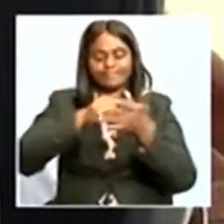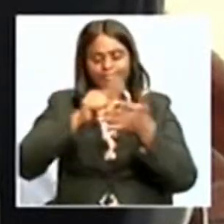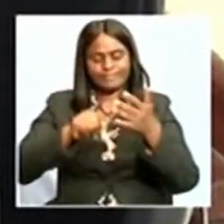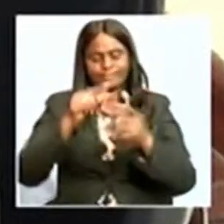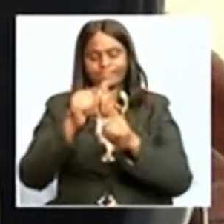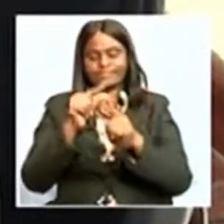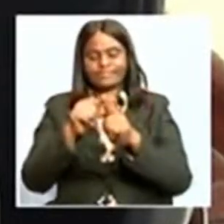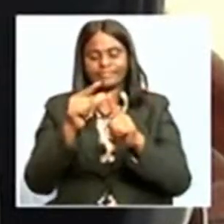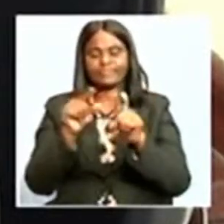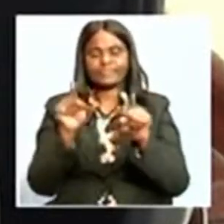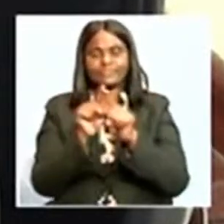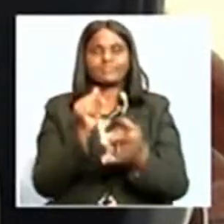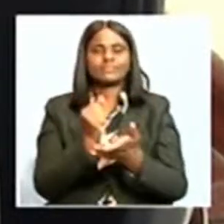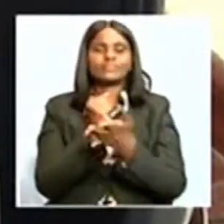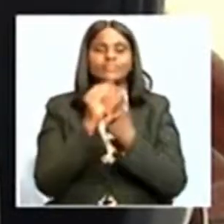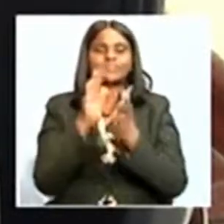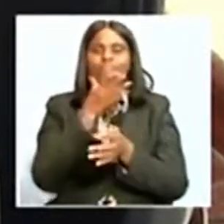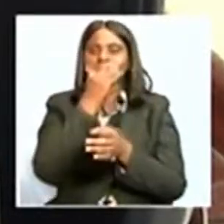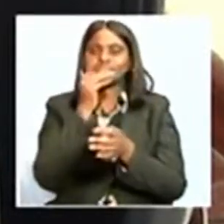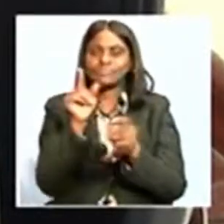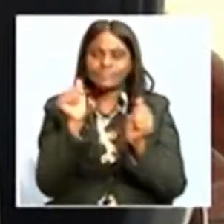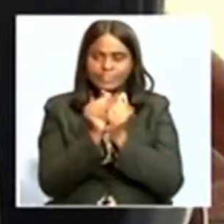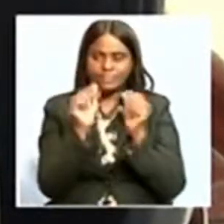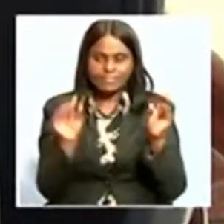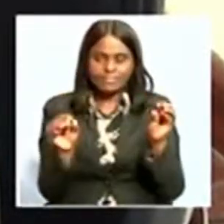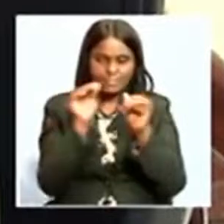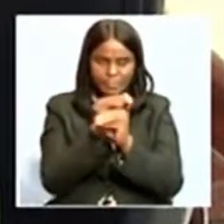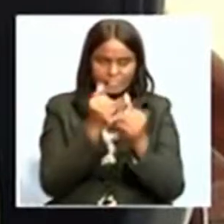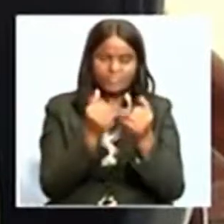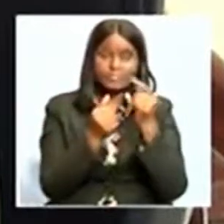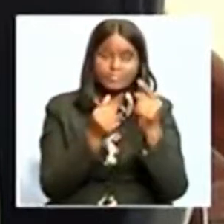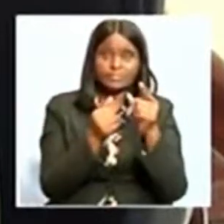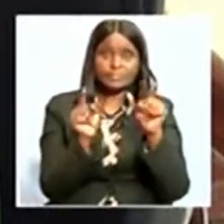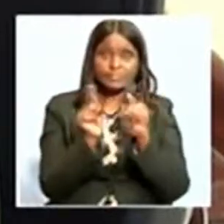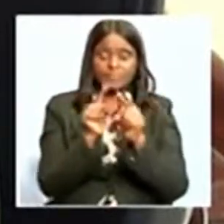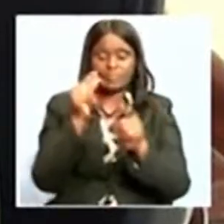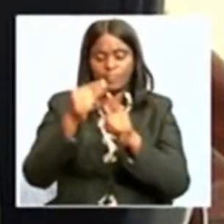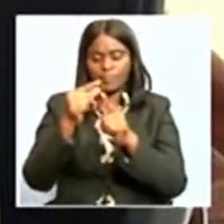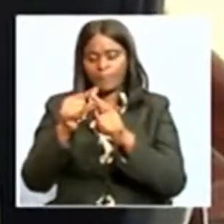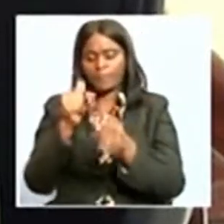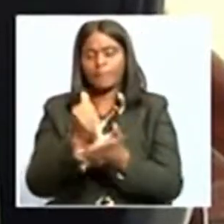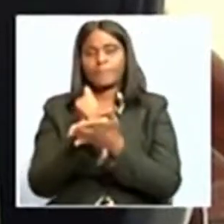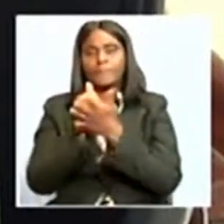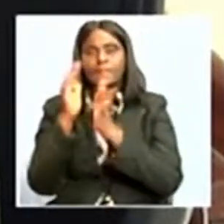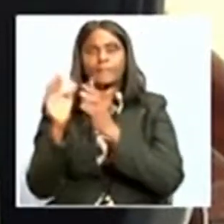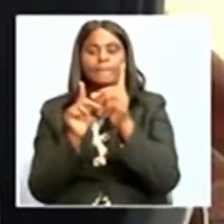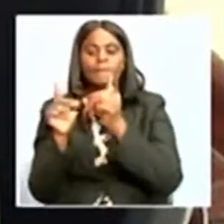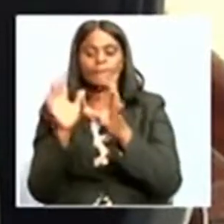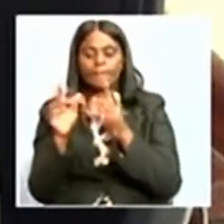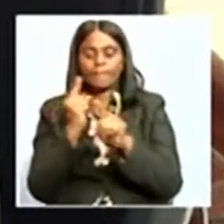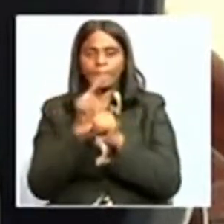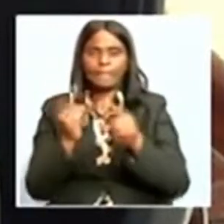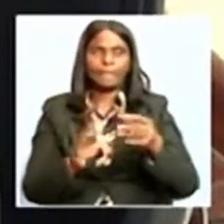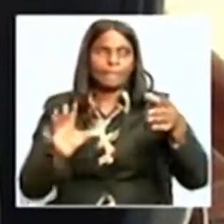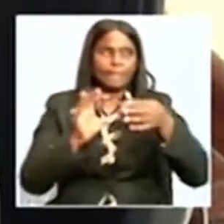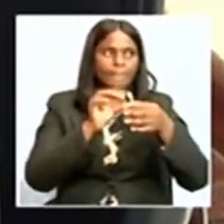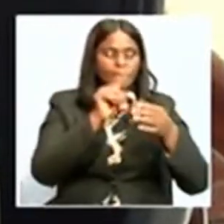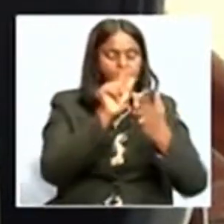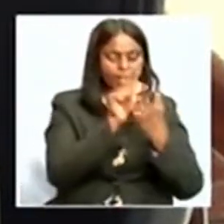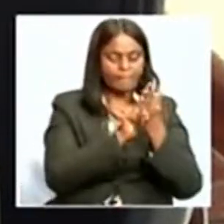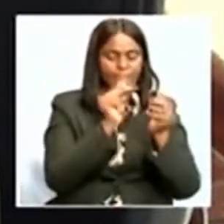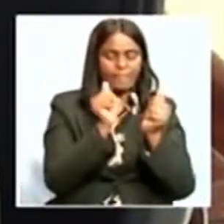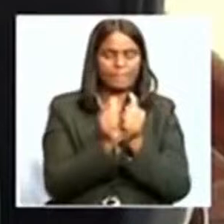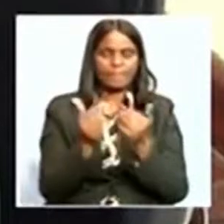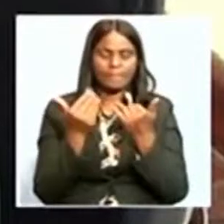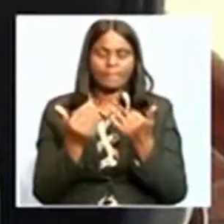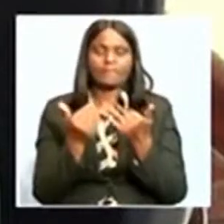words Assistant Commissioner and the substitution, therefore, of the words Assistant Director, so as to align the Act with the